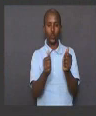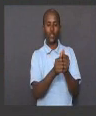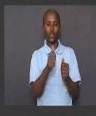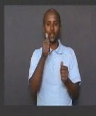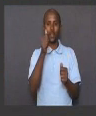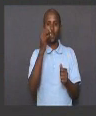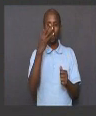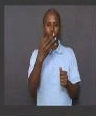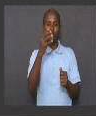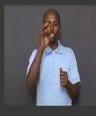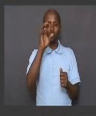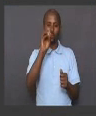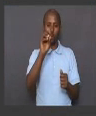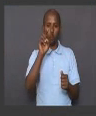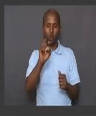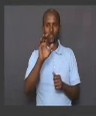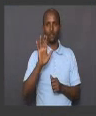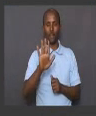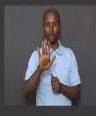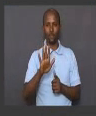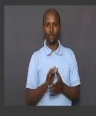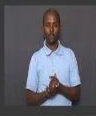f of 0.5.